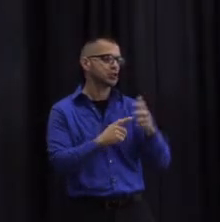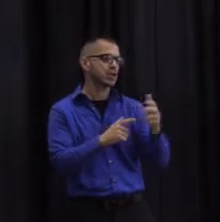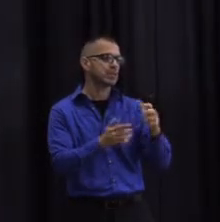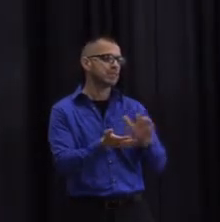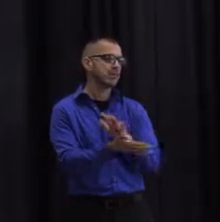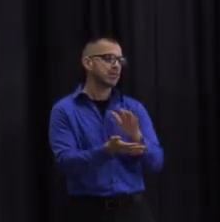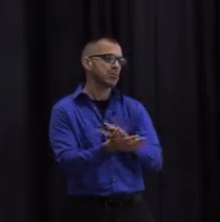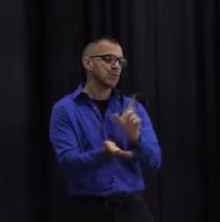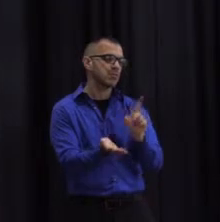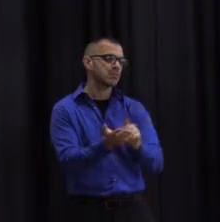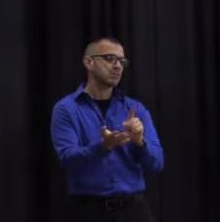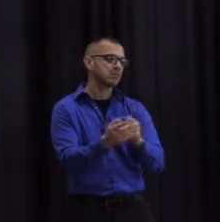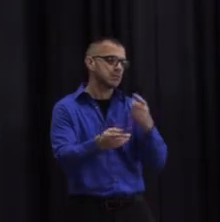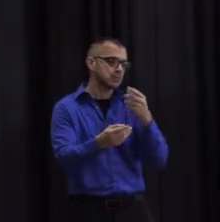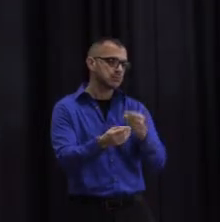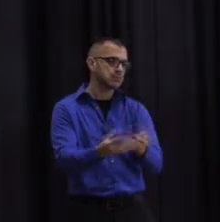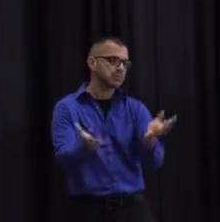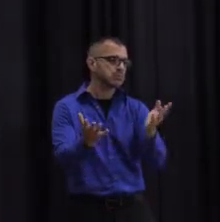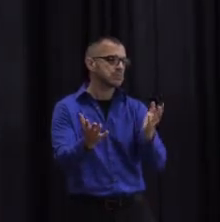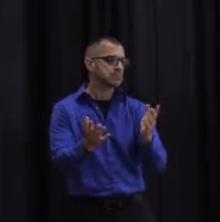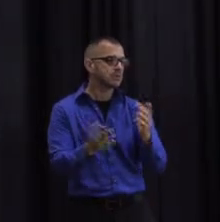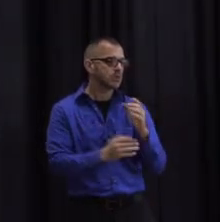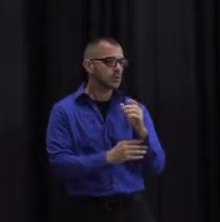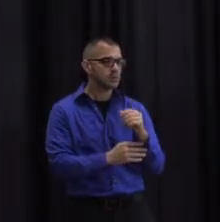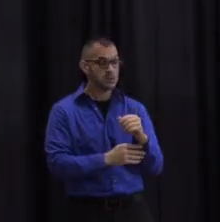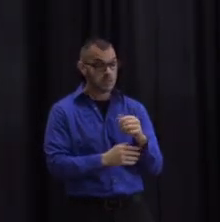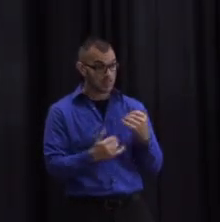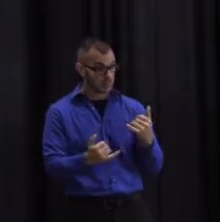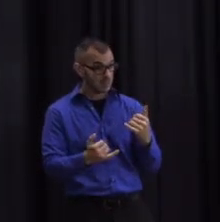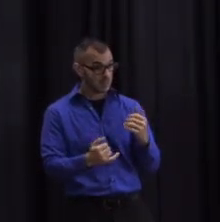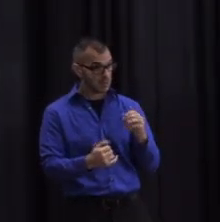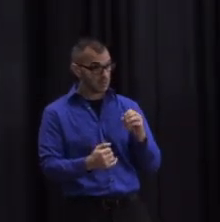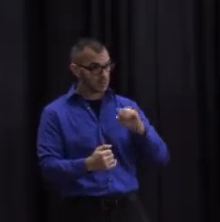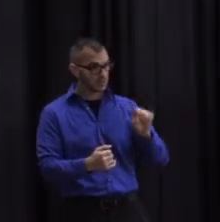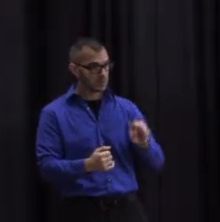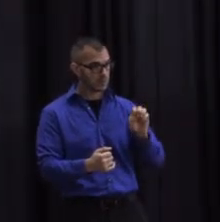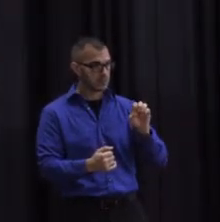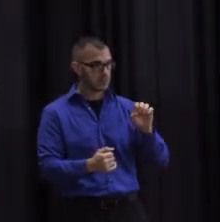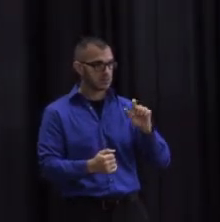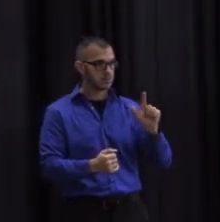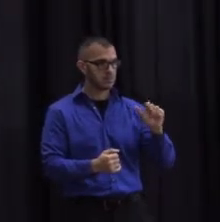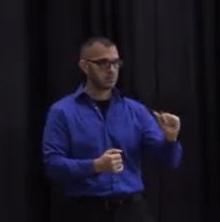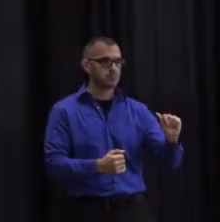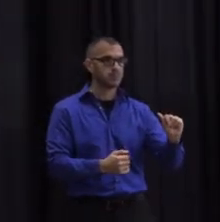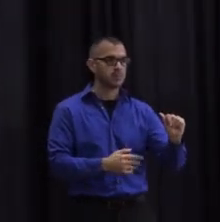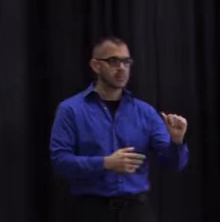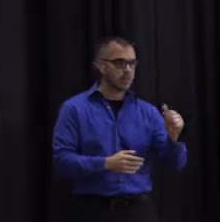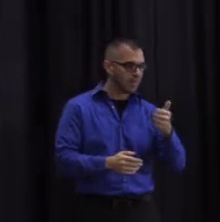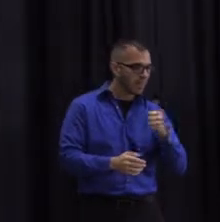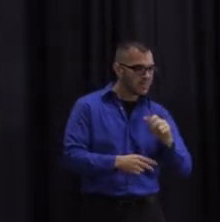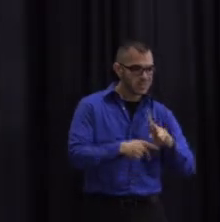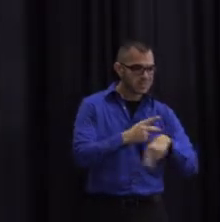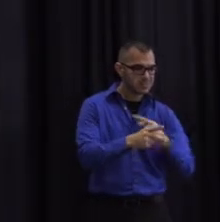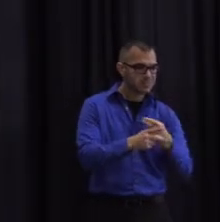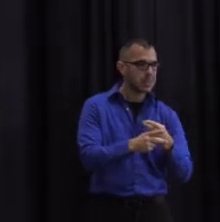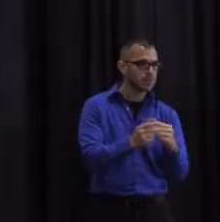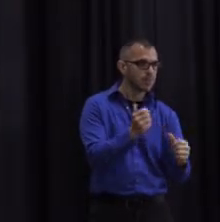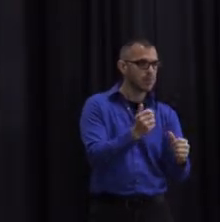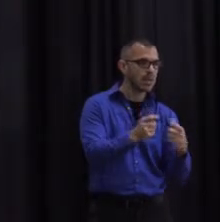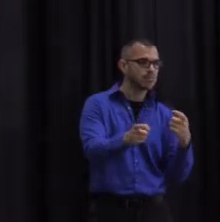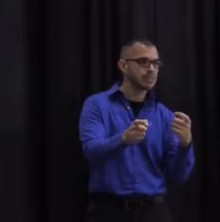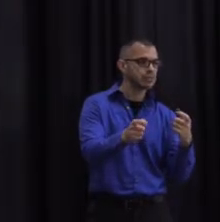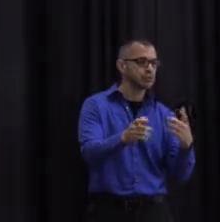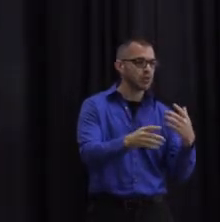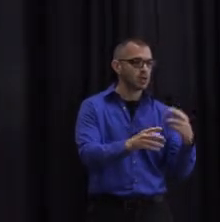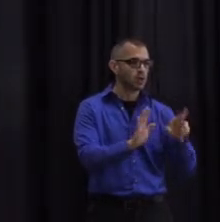and publish it in OJDLA. If you're not familiar, if you have any kind of administrative role